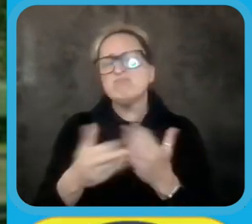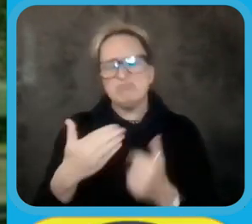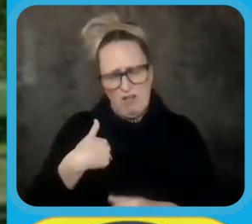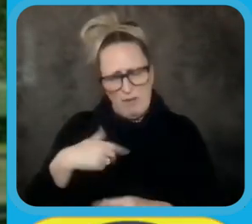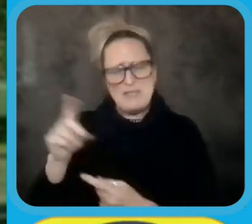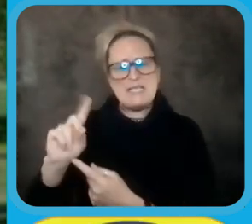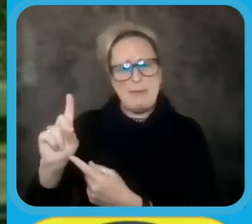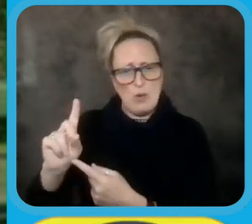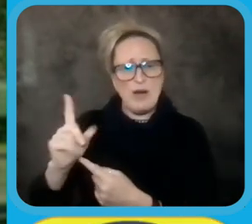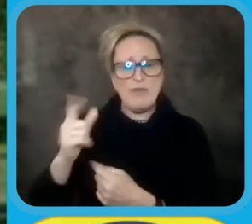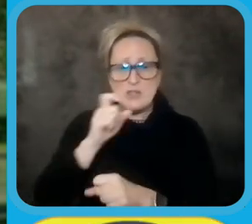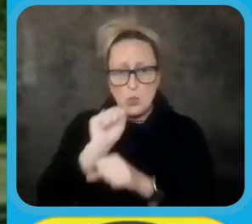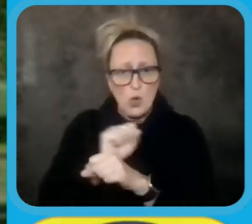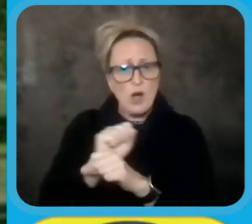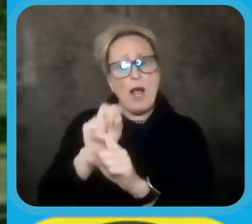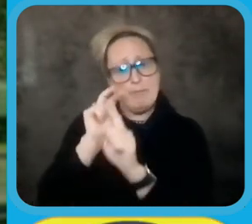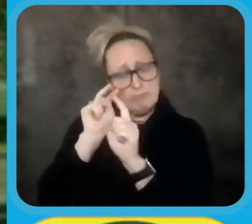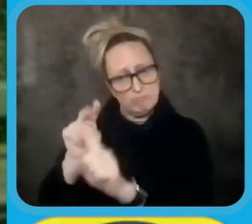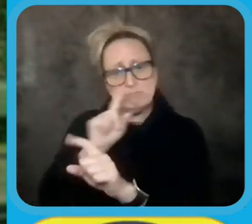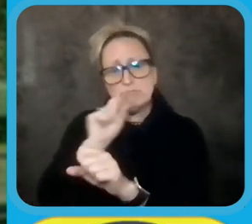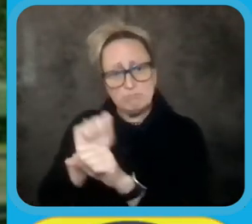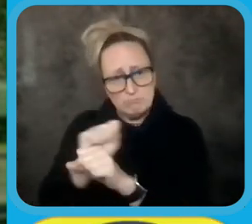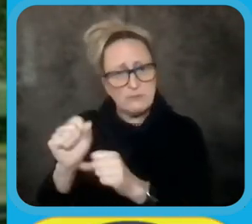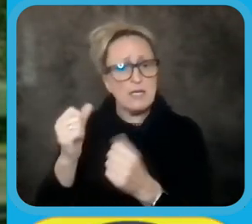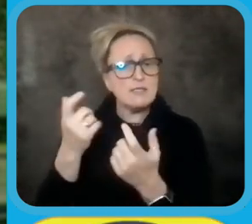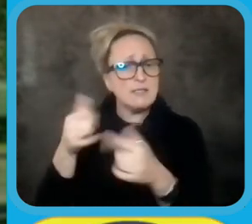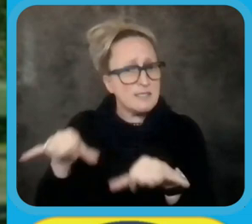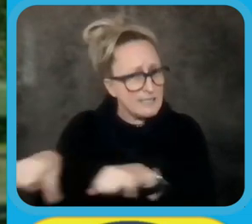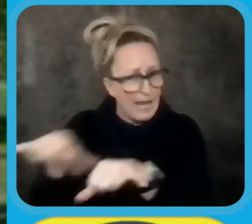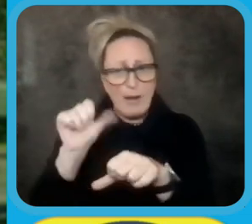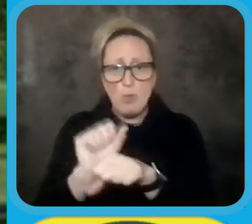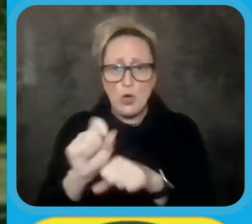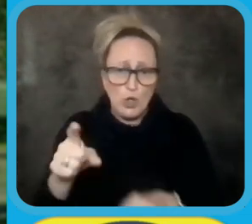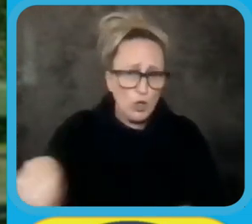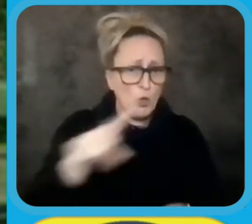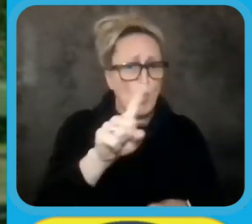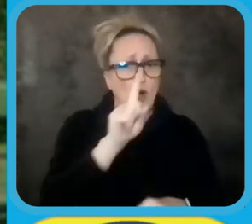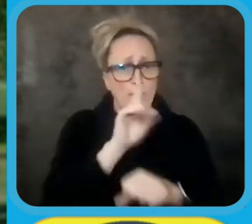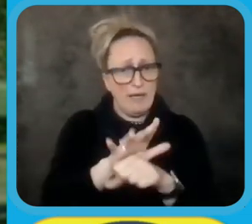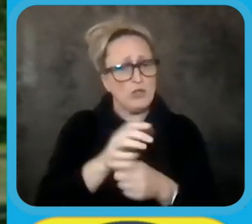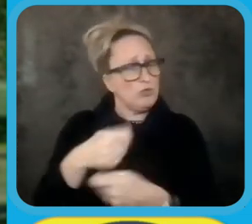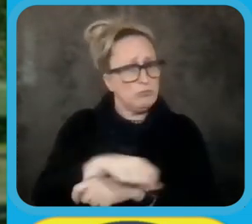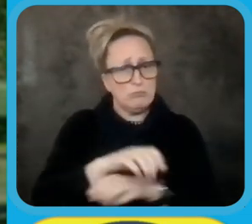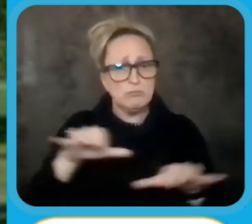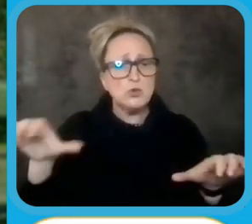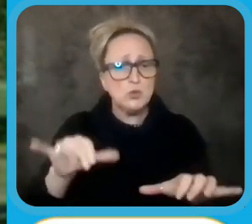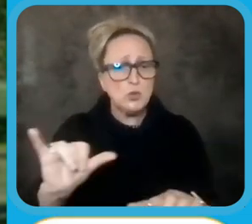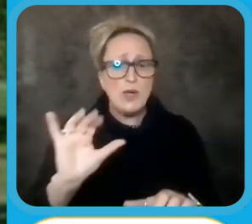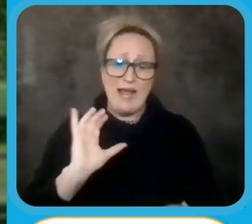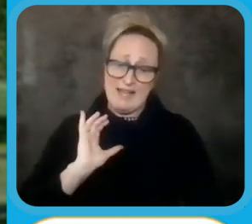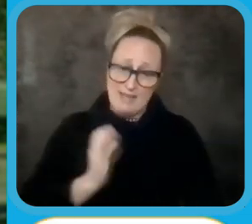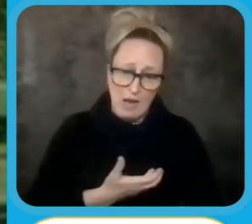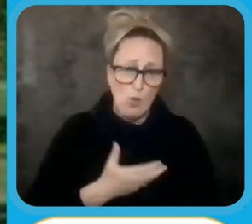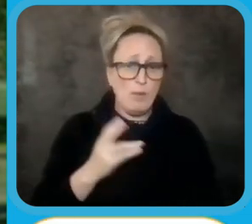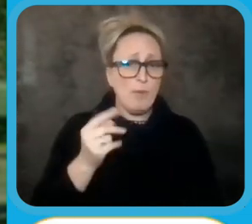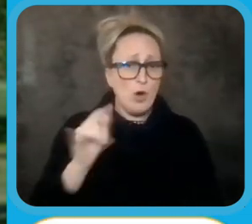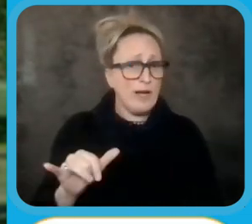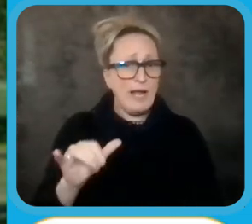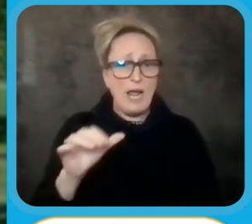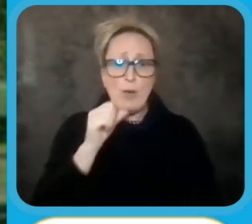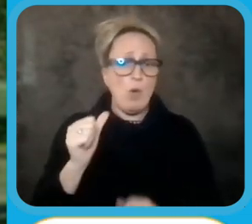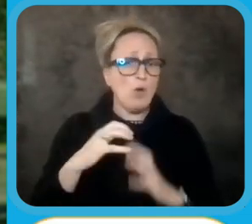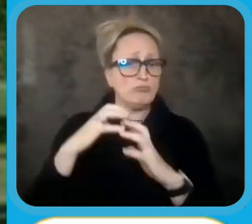committed to because I know it's the same work you're committed to. This is our party and we won't back